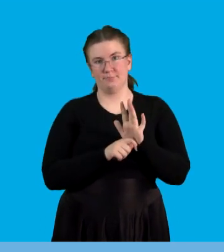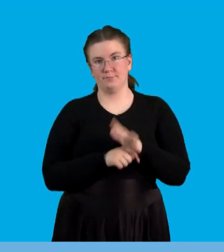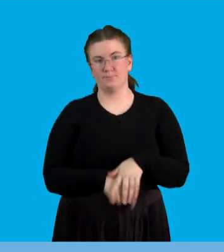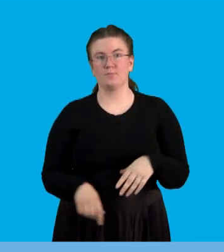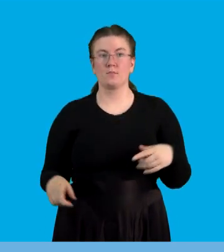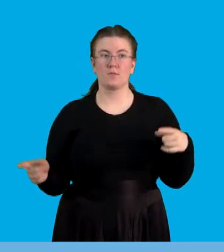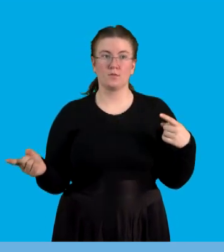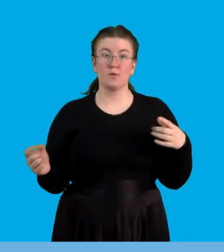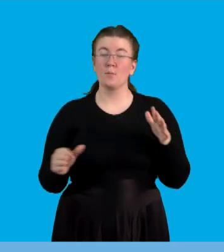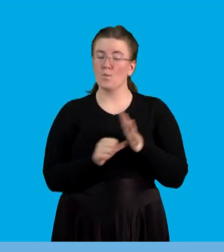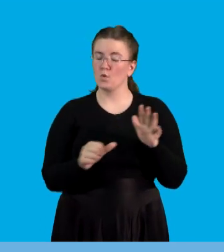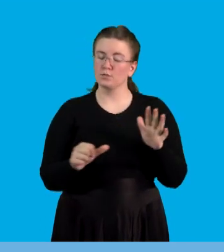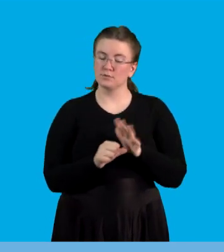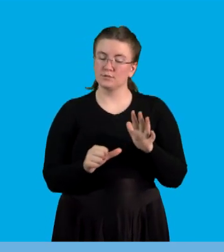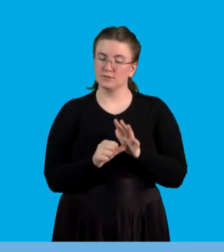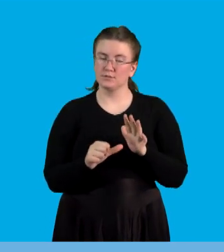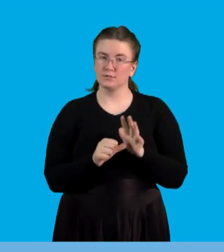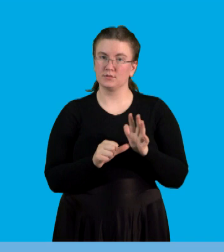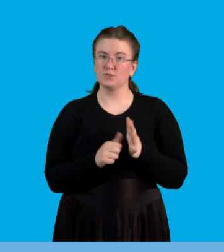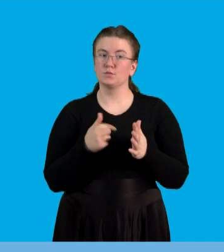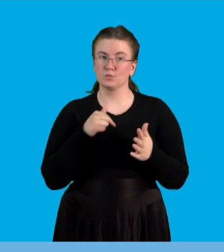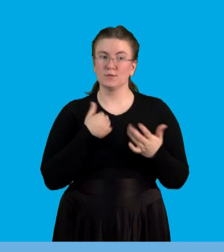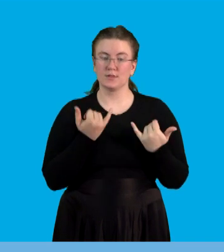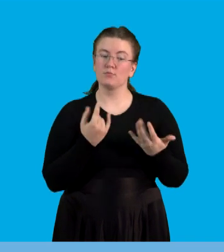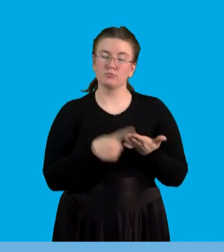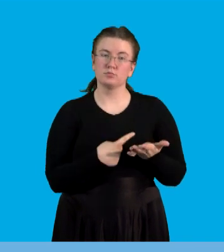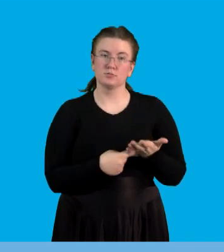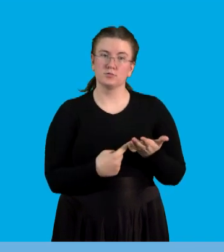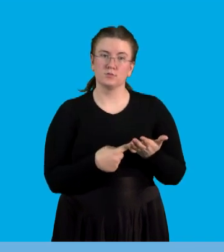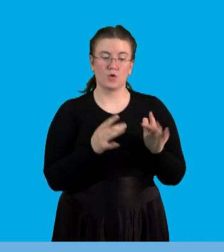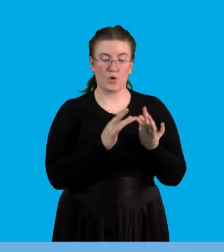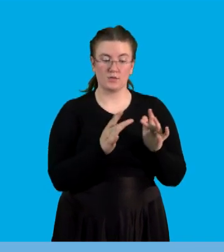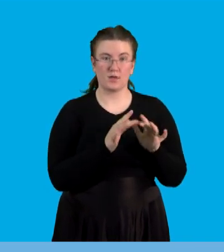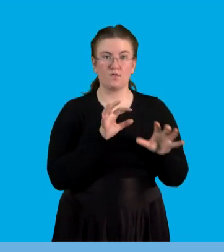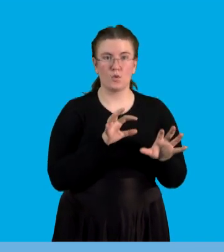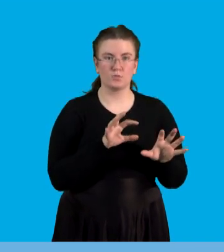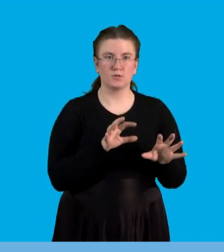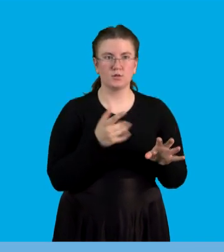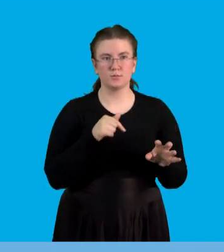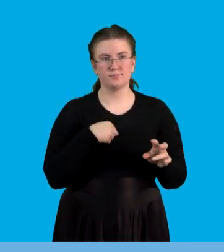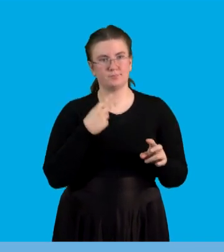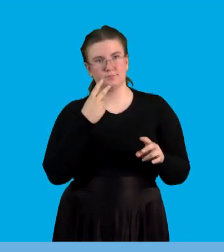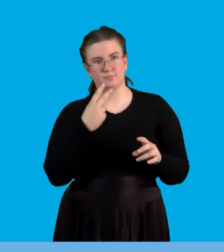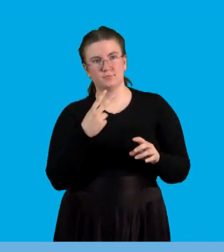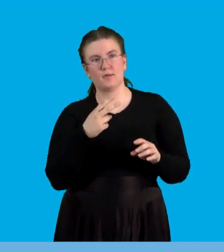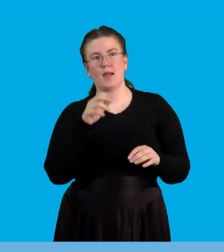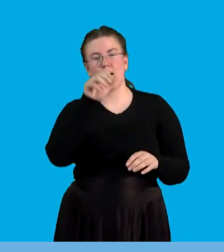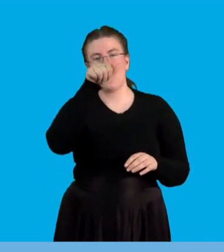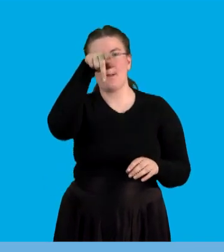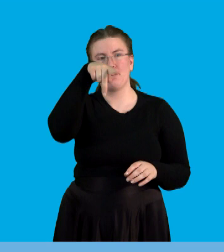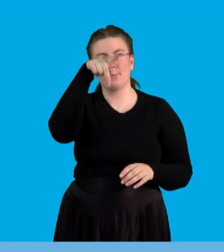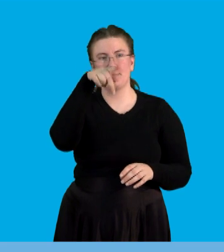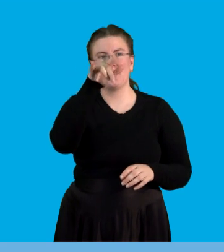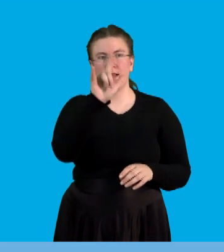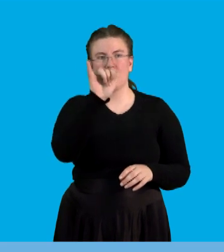now. The most important types are that we're talking about, the contact forces, are going to be looked at starting with the applied